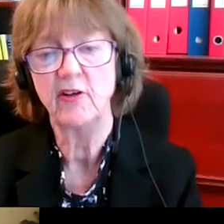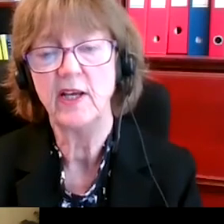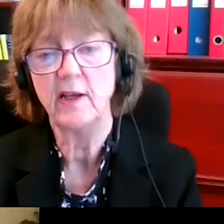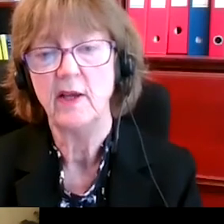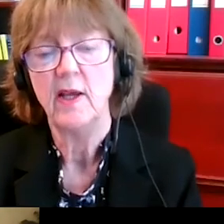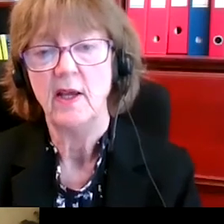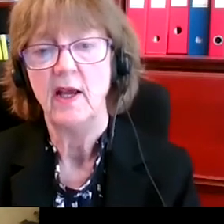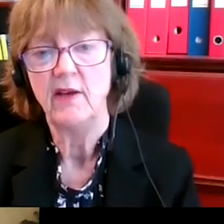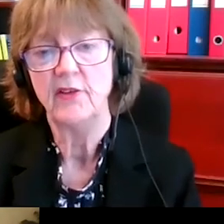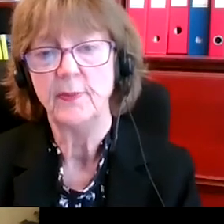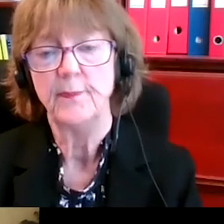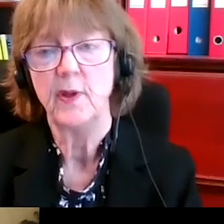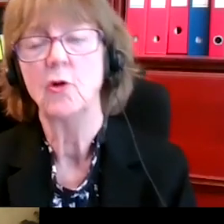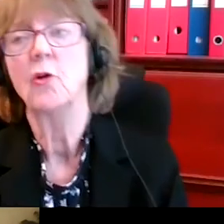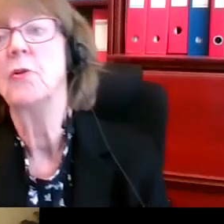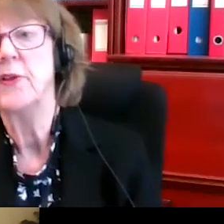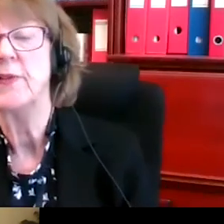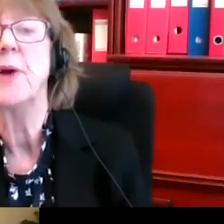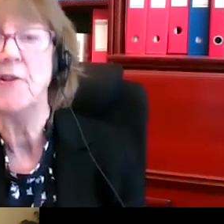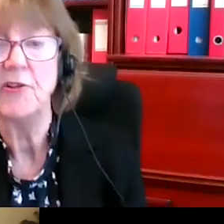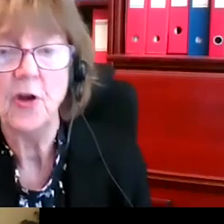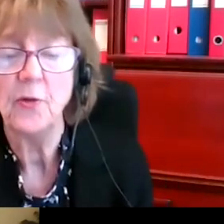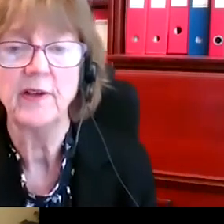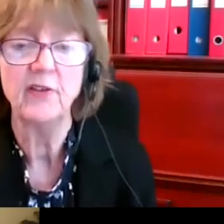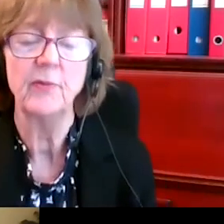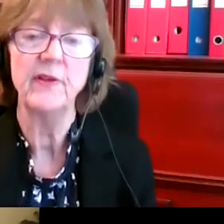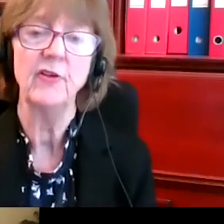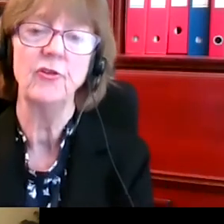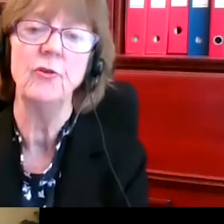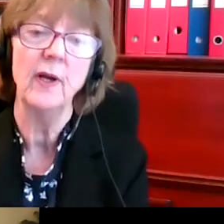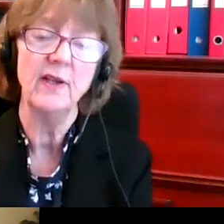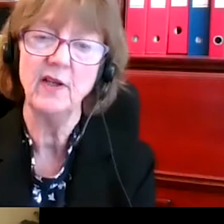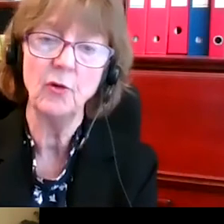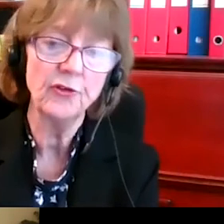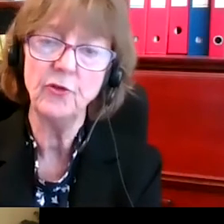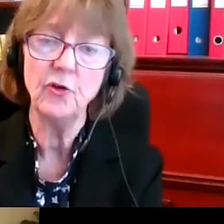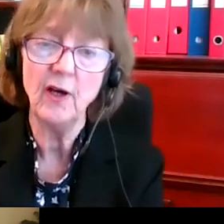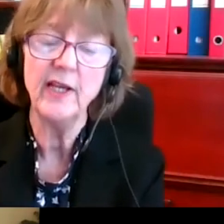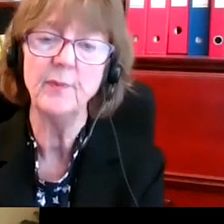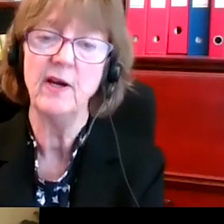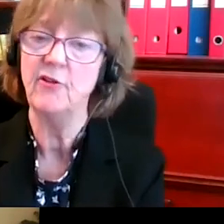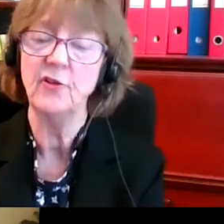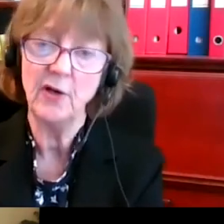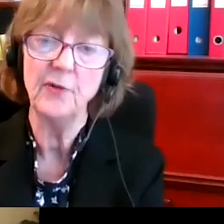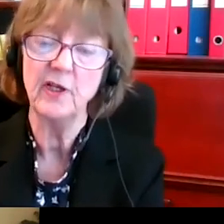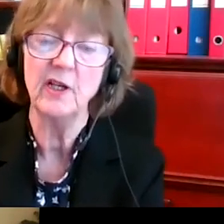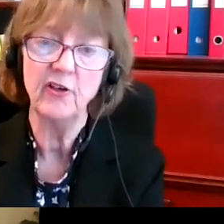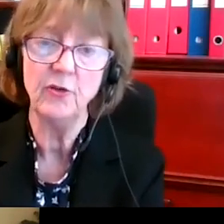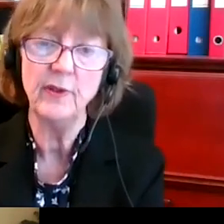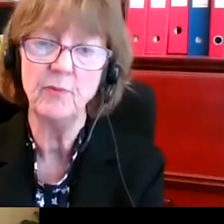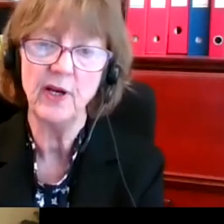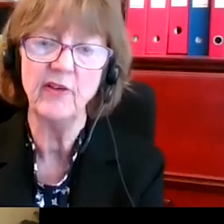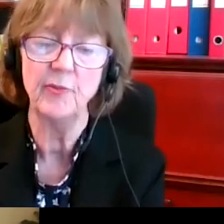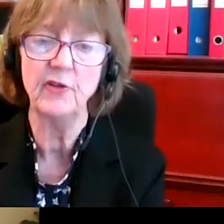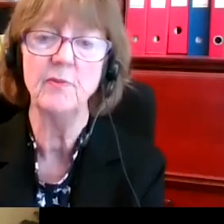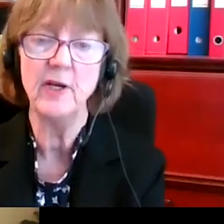it actually is or that the parents know that it's something they should do, and also to guide the parents on how they can actually do